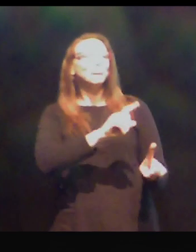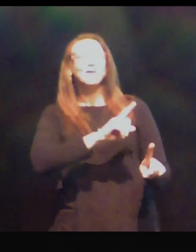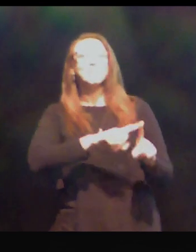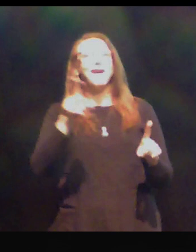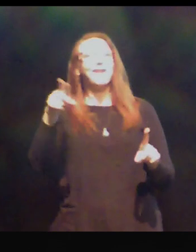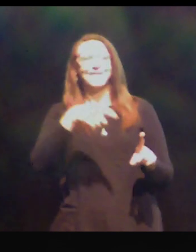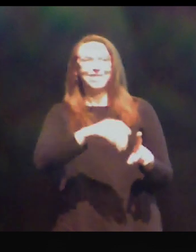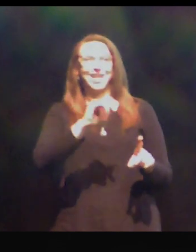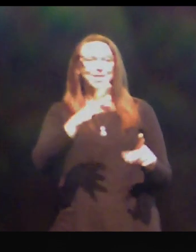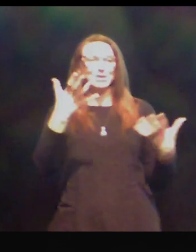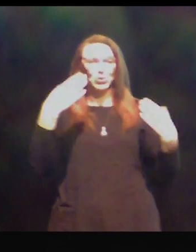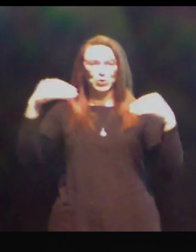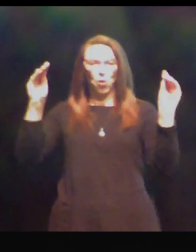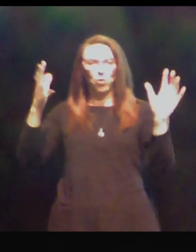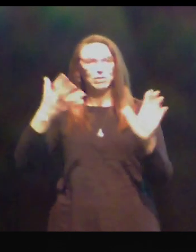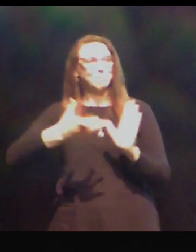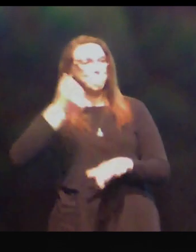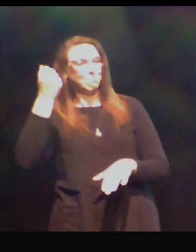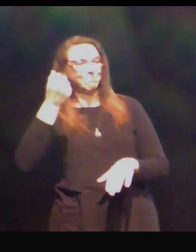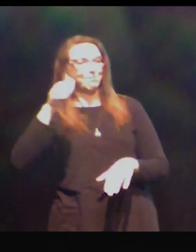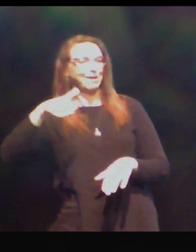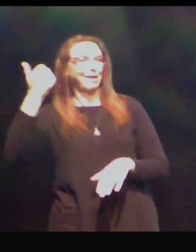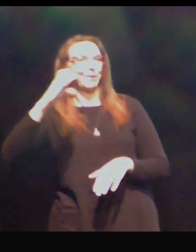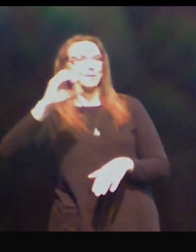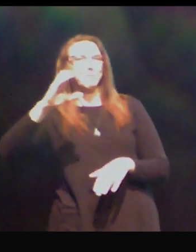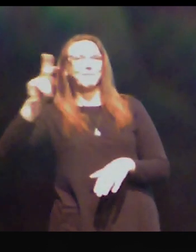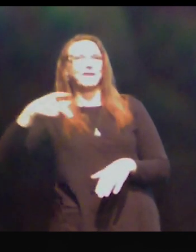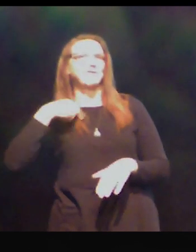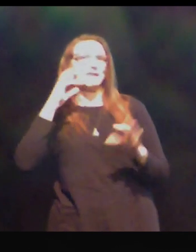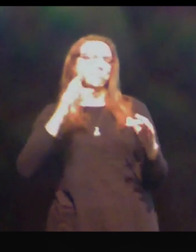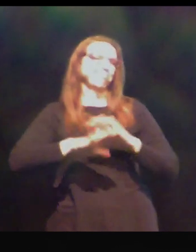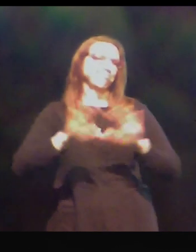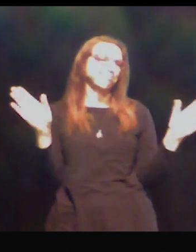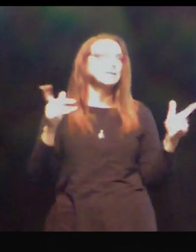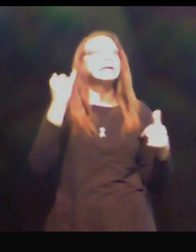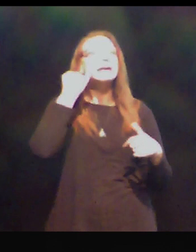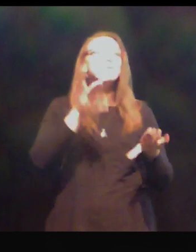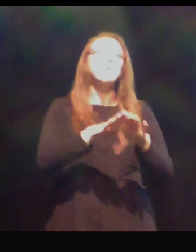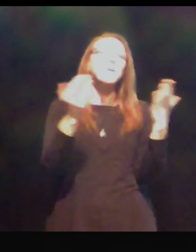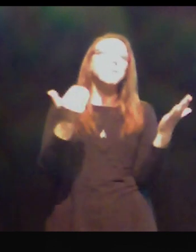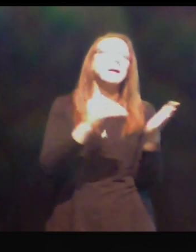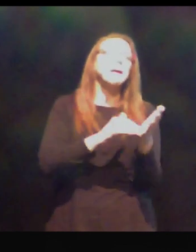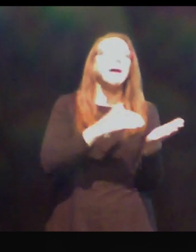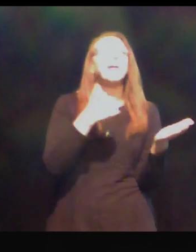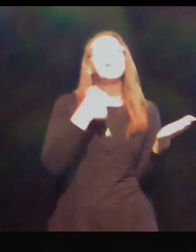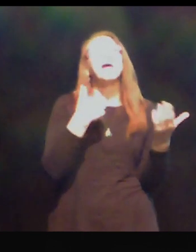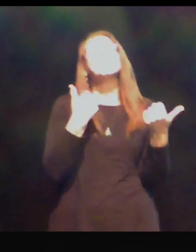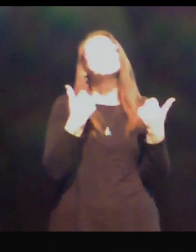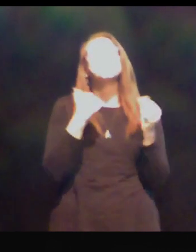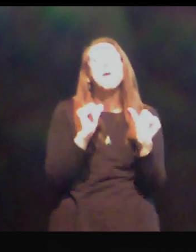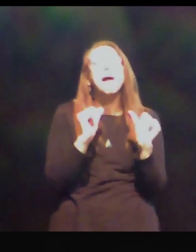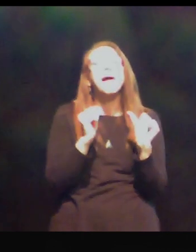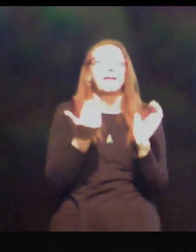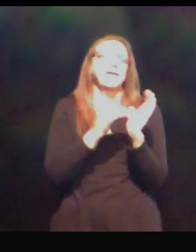at some point, as, you know, it opens up again, I think I will, you know, get myself more and more